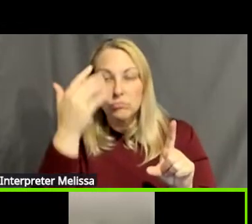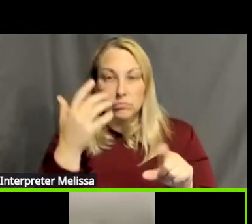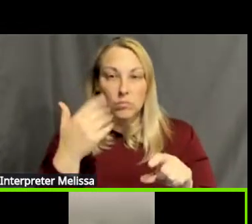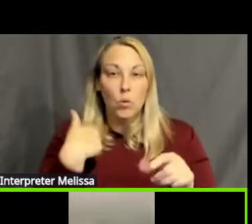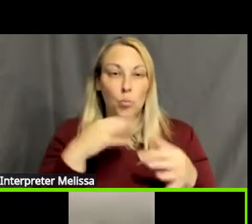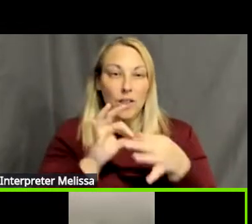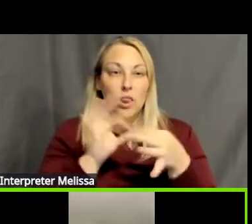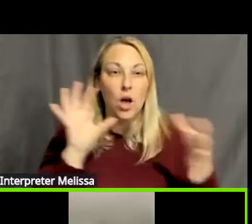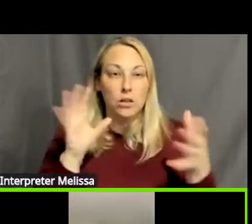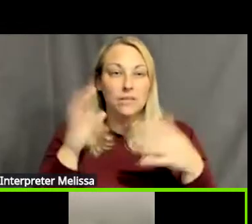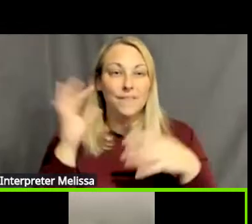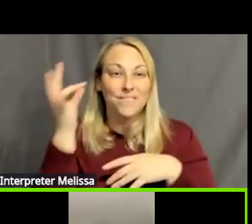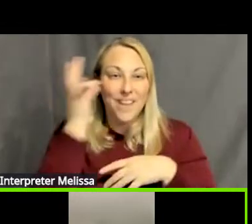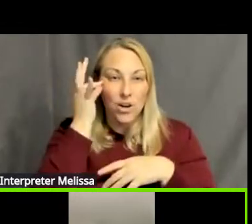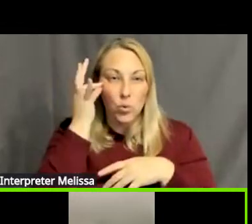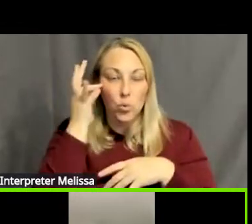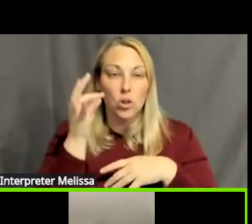is